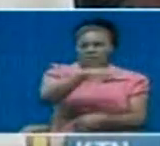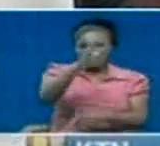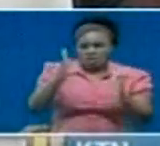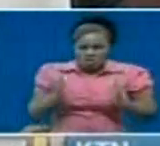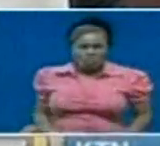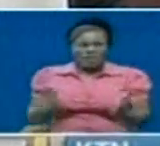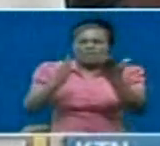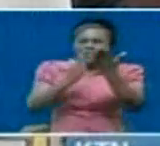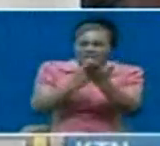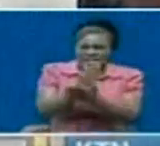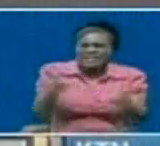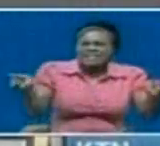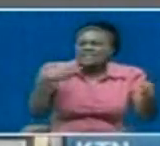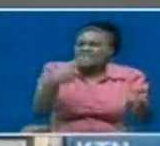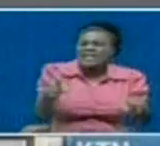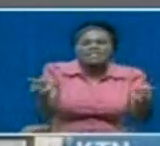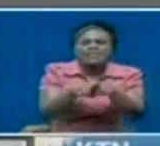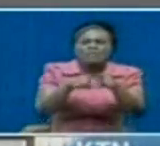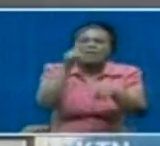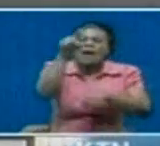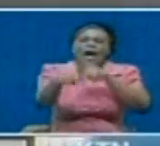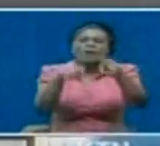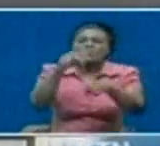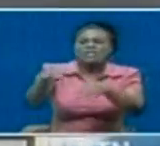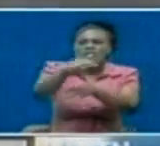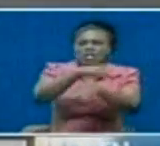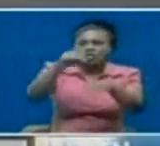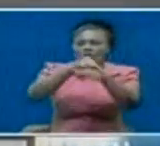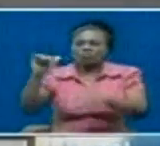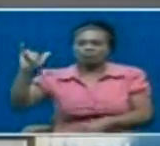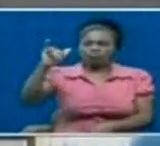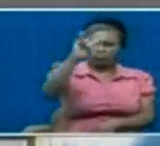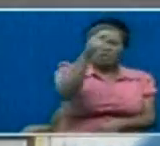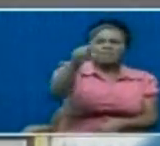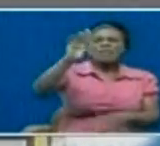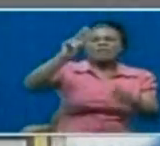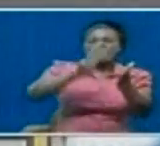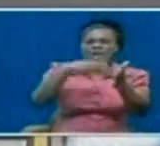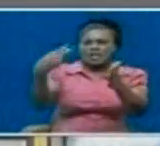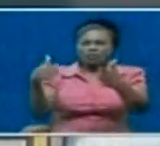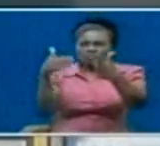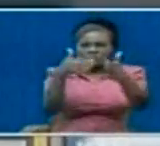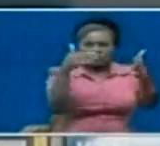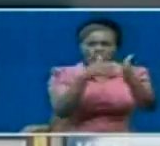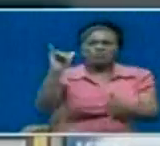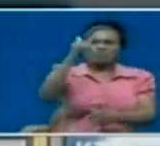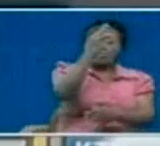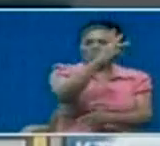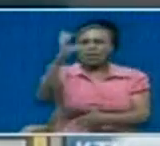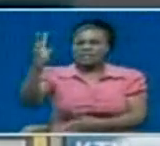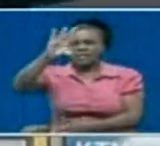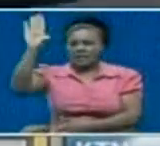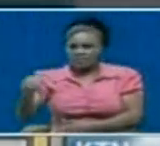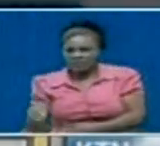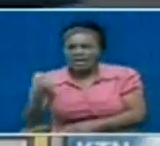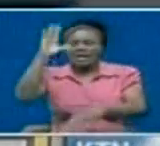Rights, reading from the same script, pointing fingers at the national carrier for failing to halt flights to West Africa. Kenya receives